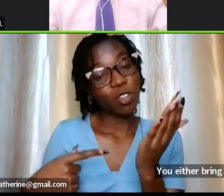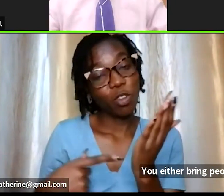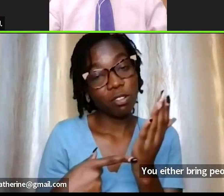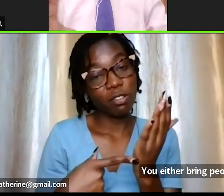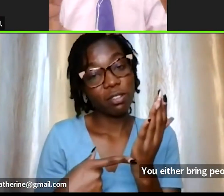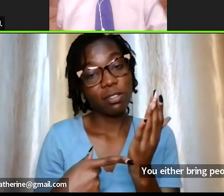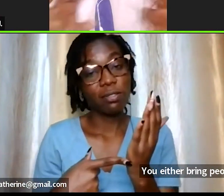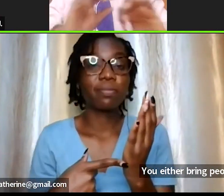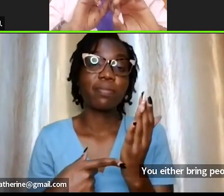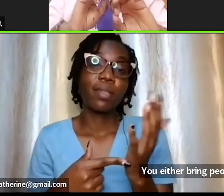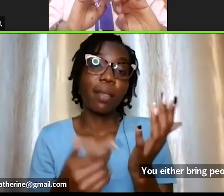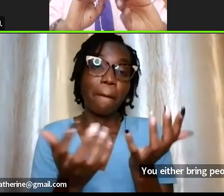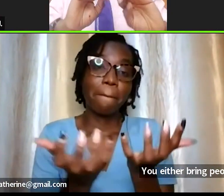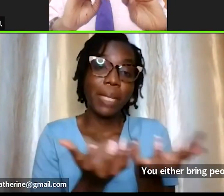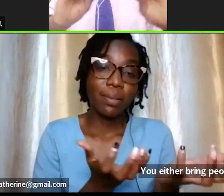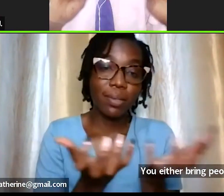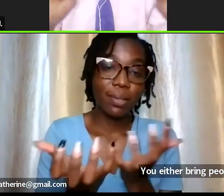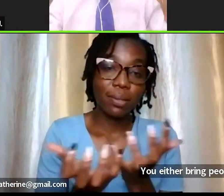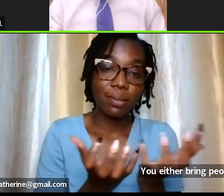business